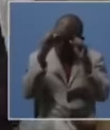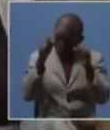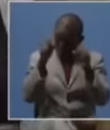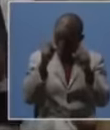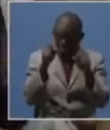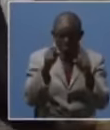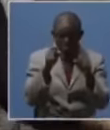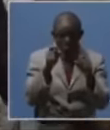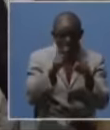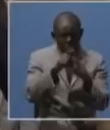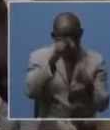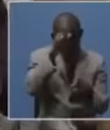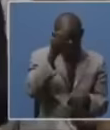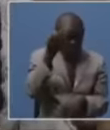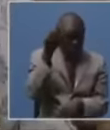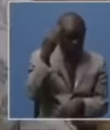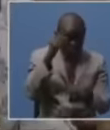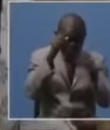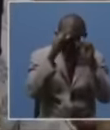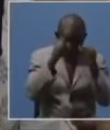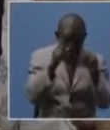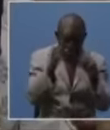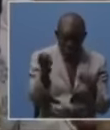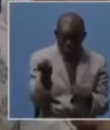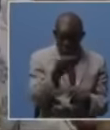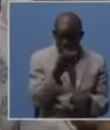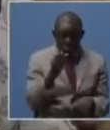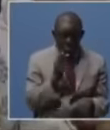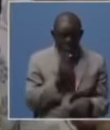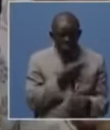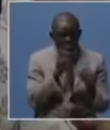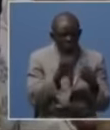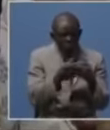on, what are the plans, joint plans, so that